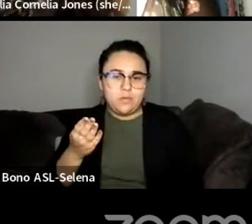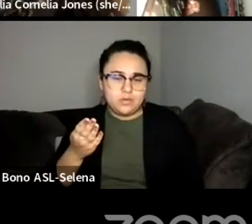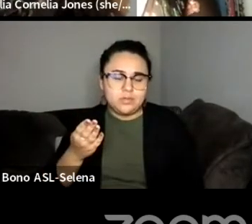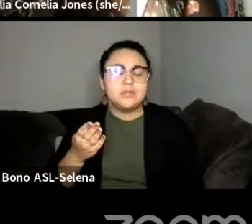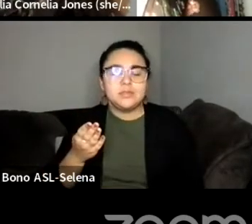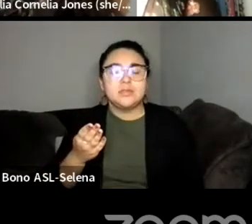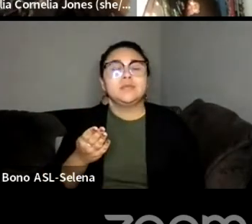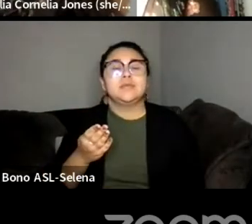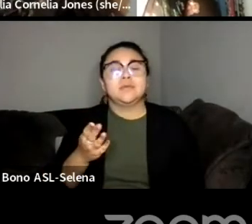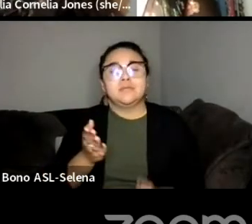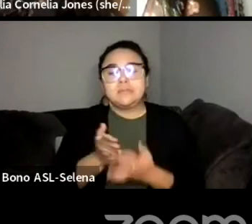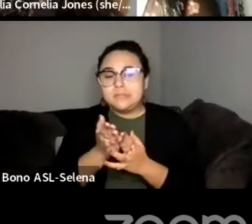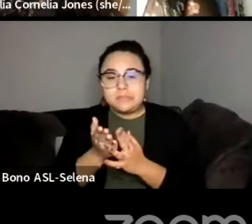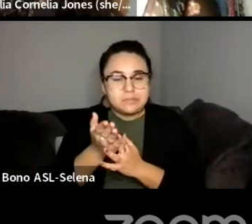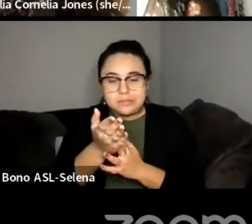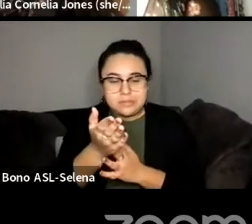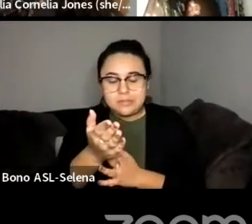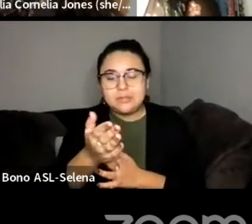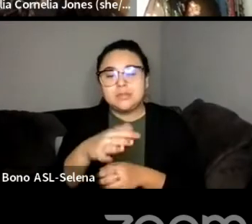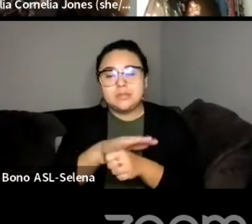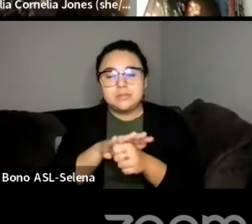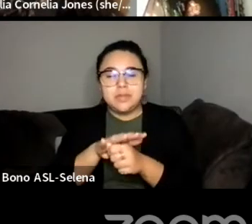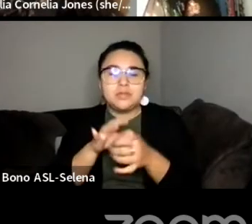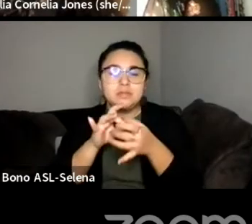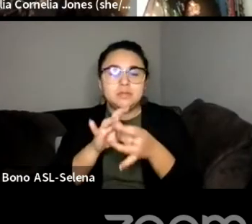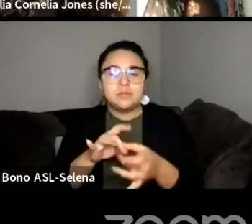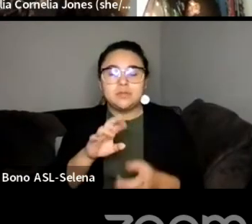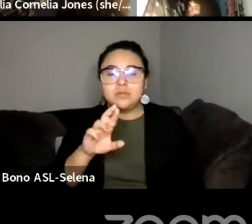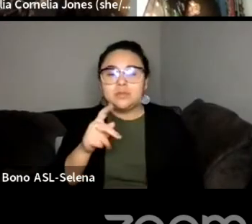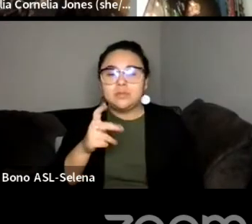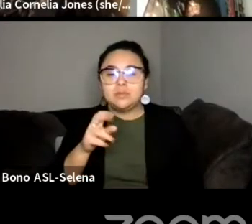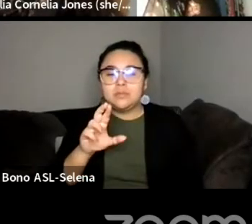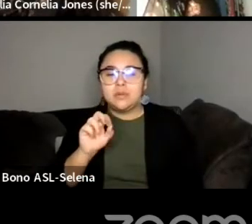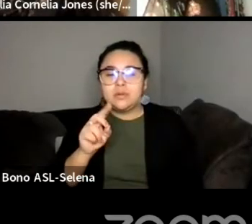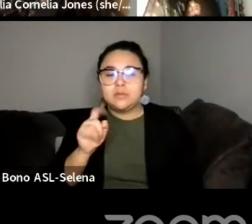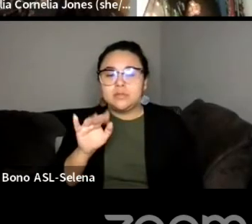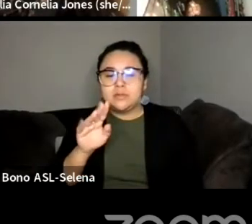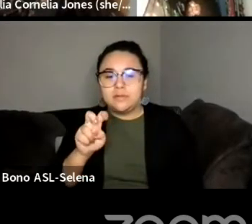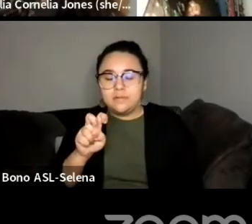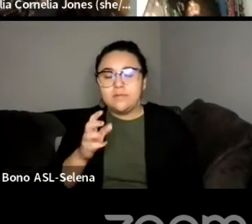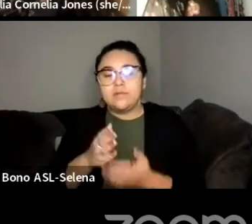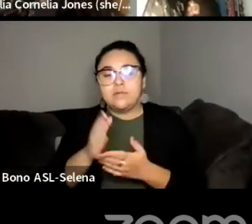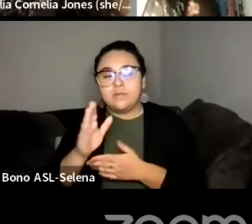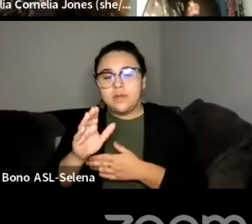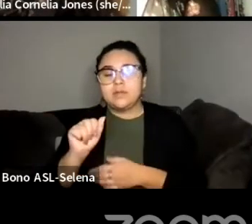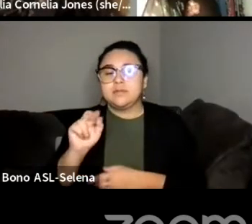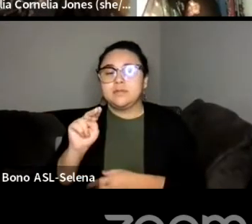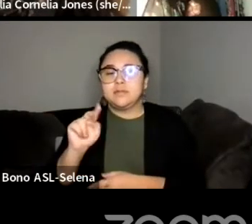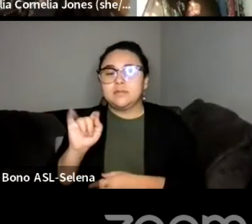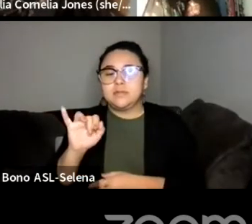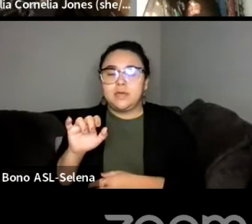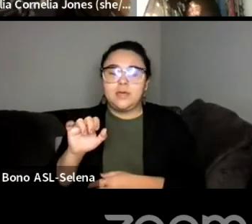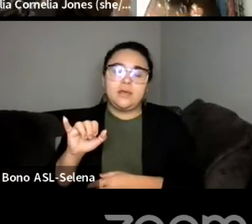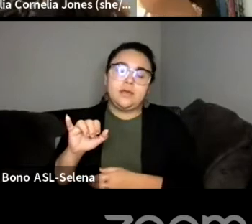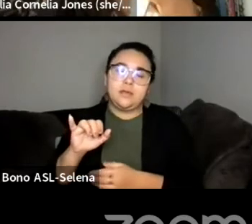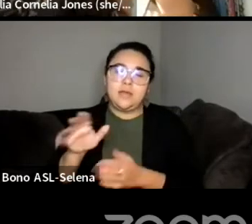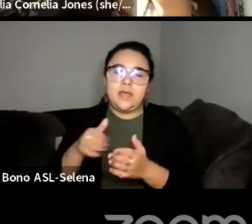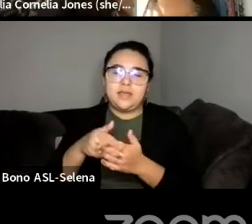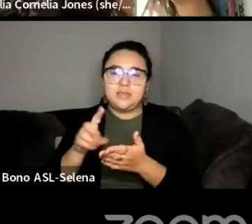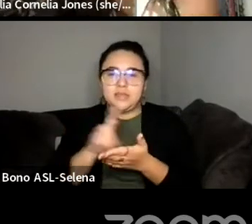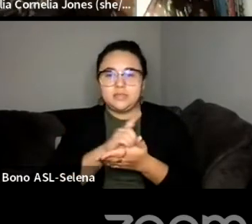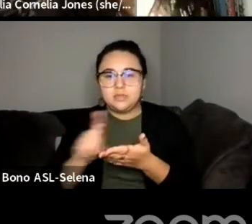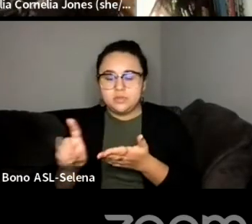been navigating the space of reproductive rights, anti-discrimination rights, and work-life balance within your community and beyond for years now. So could you